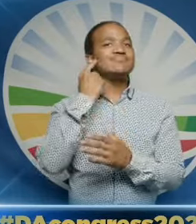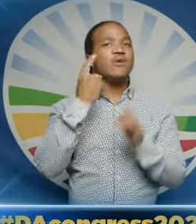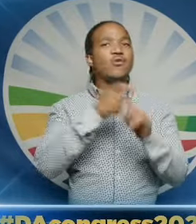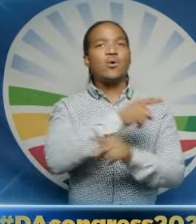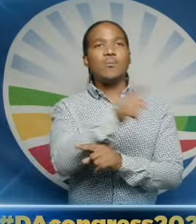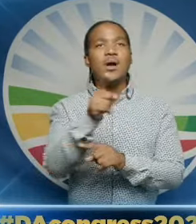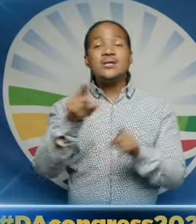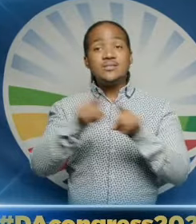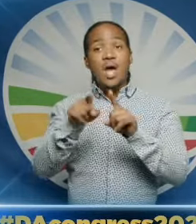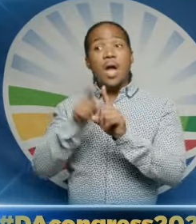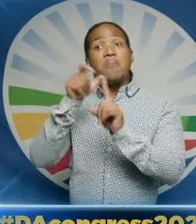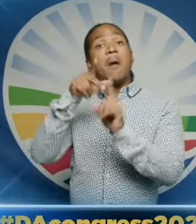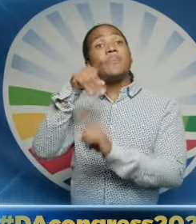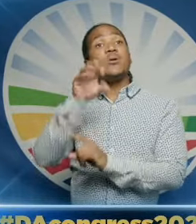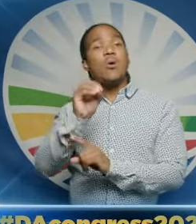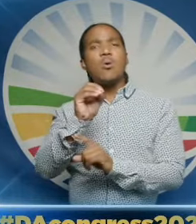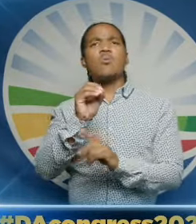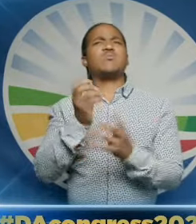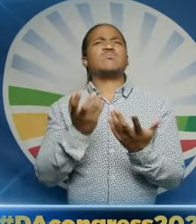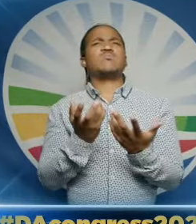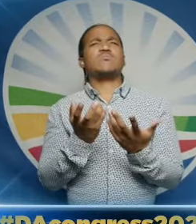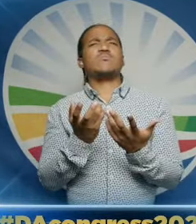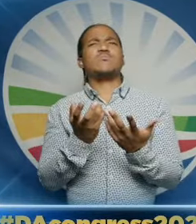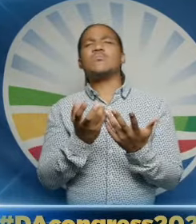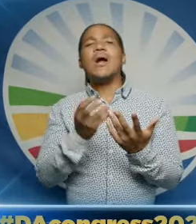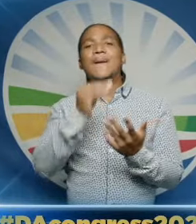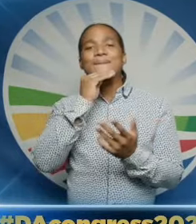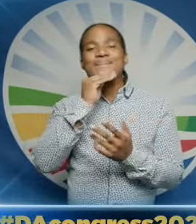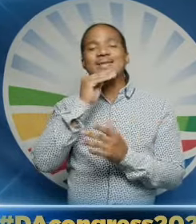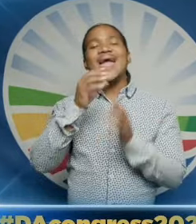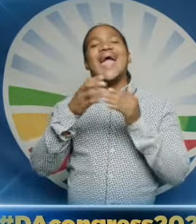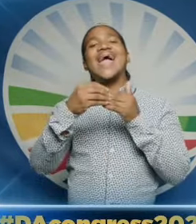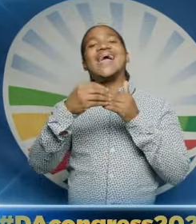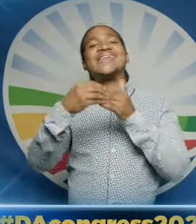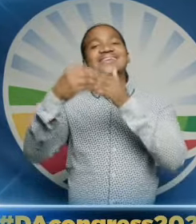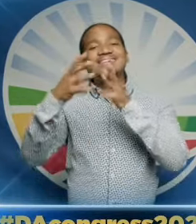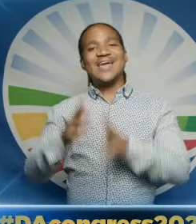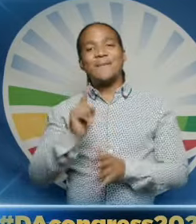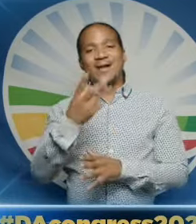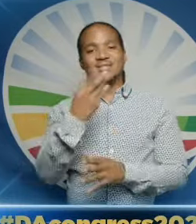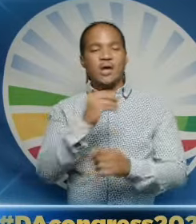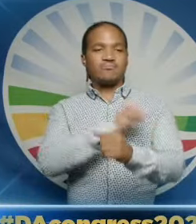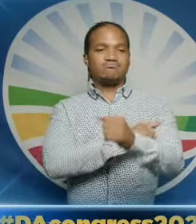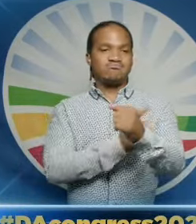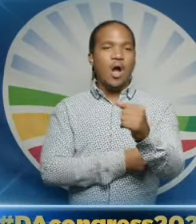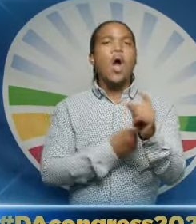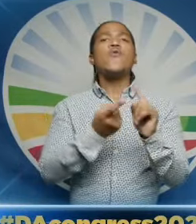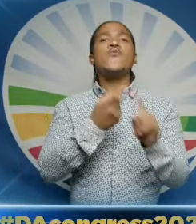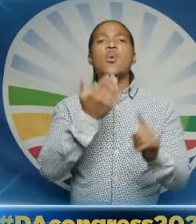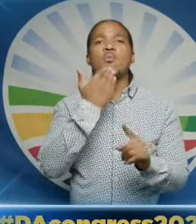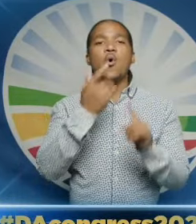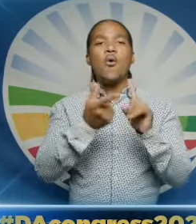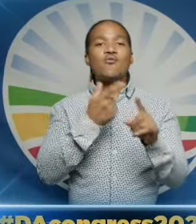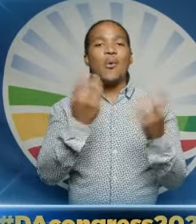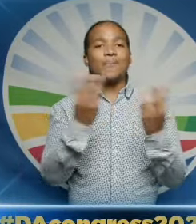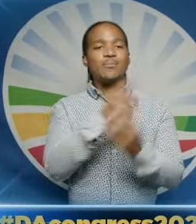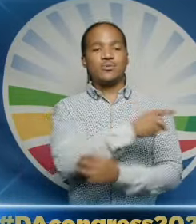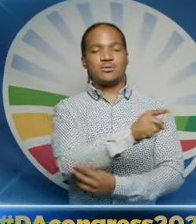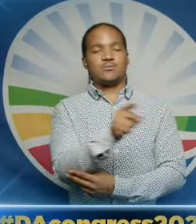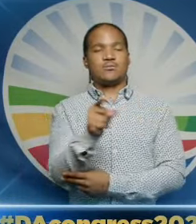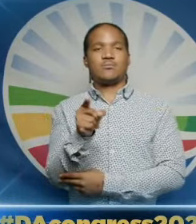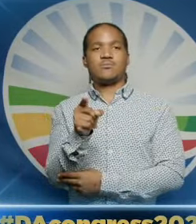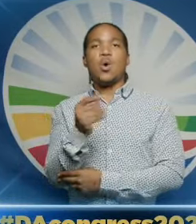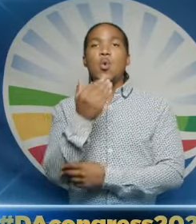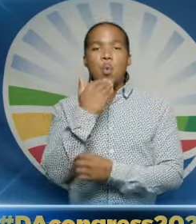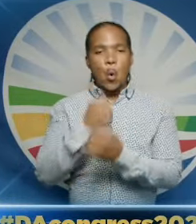said, no, we want Greg to be the presiding officer. So a leader must have a mandate from those that they lead to ensure that they support,